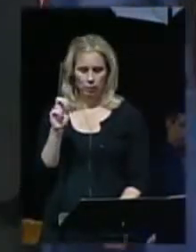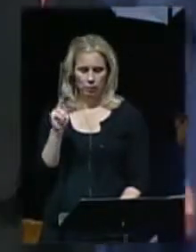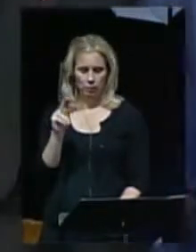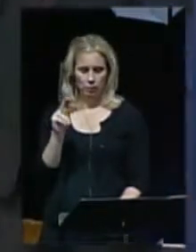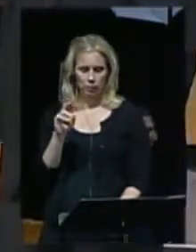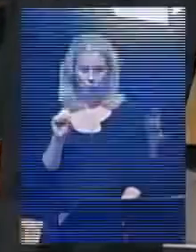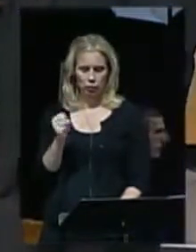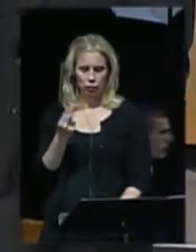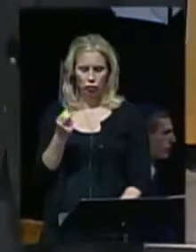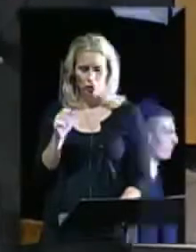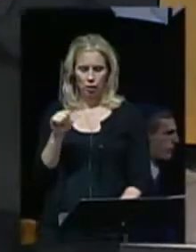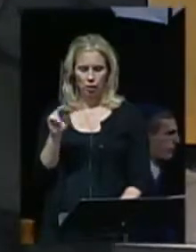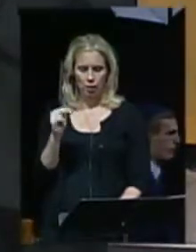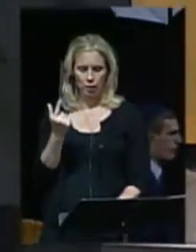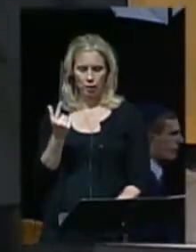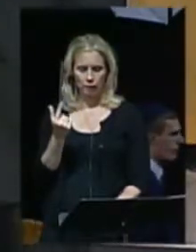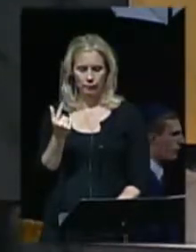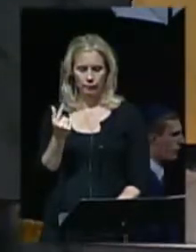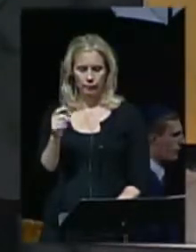Brandon Schilling.